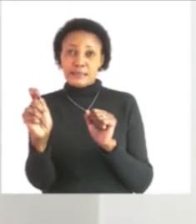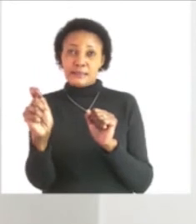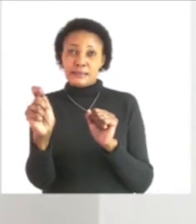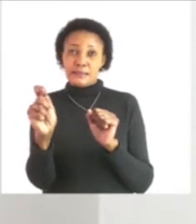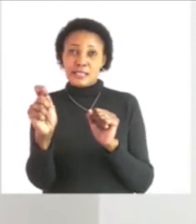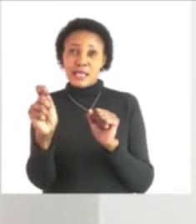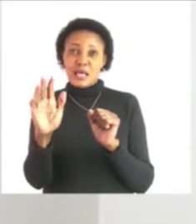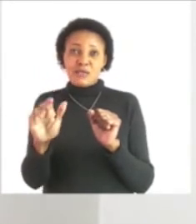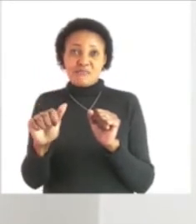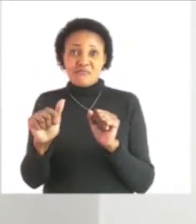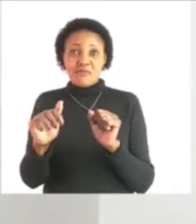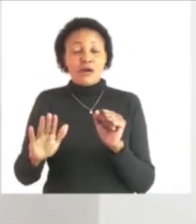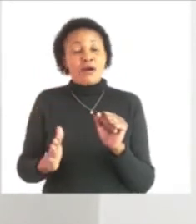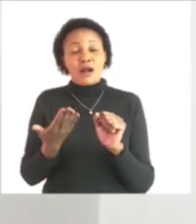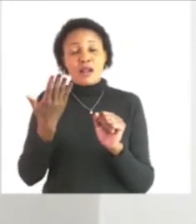color that you want.